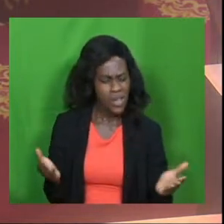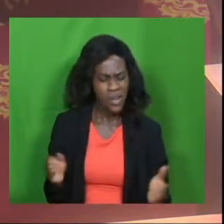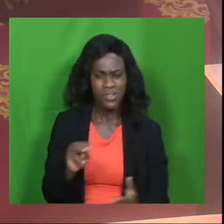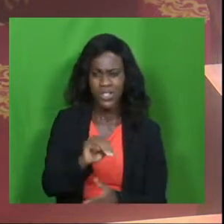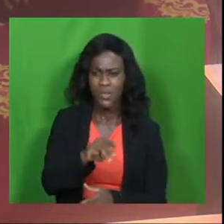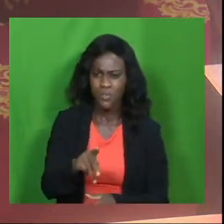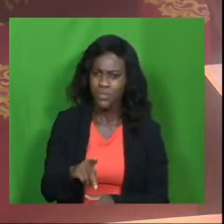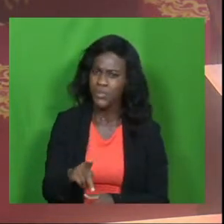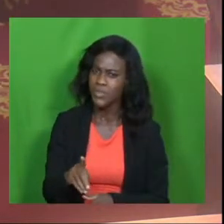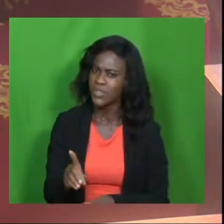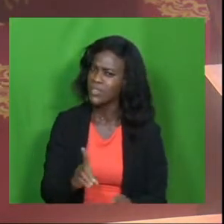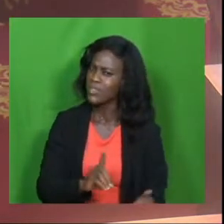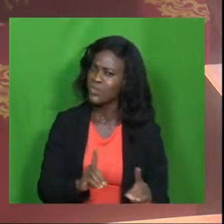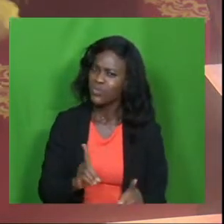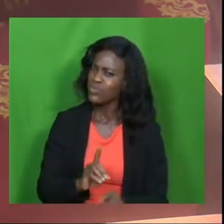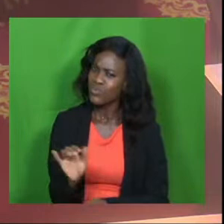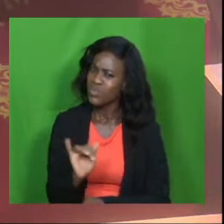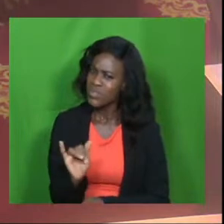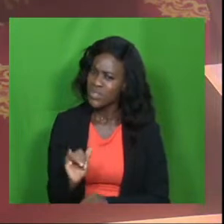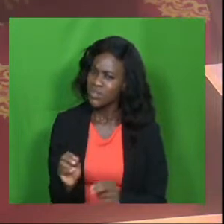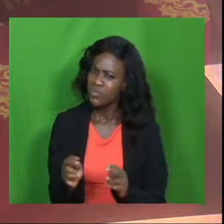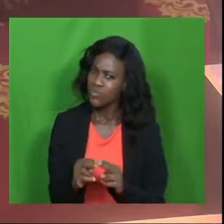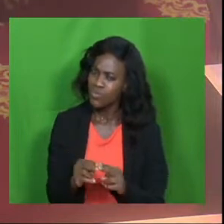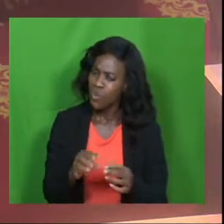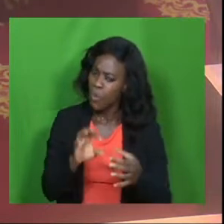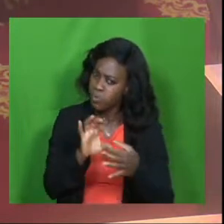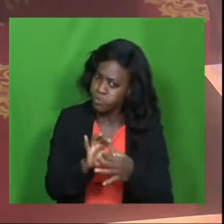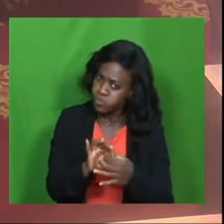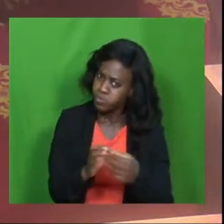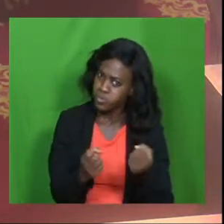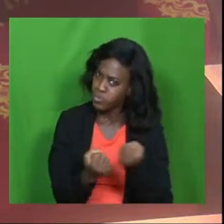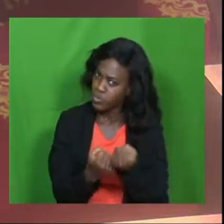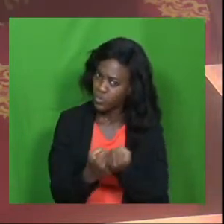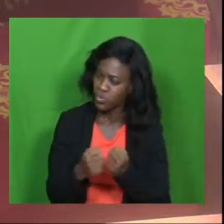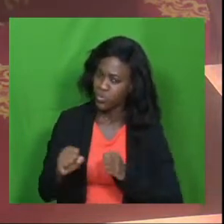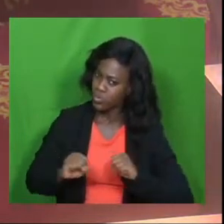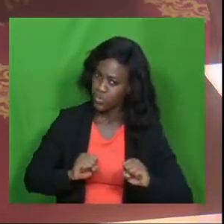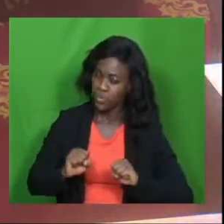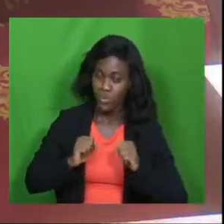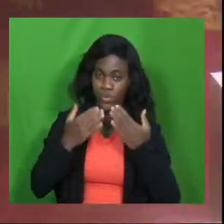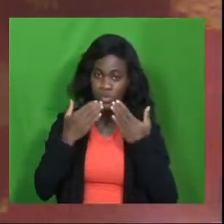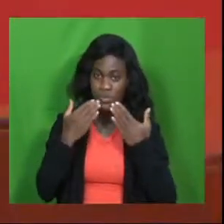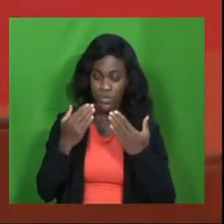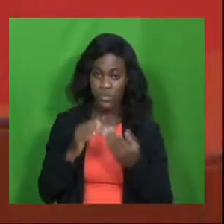do same, so that we will be able to work together and promote sports. Thank you.